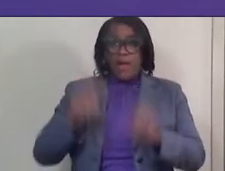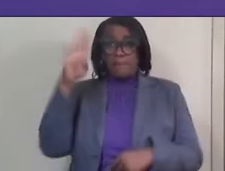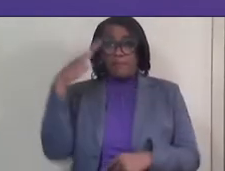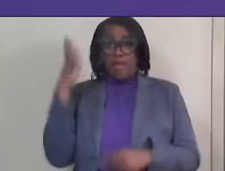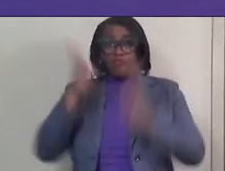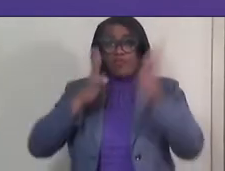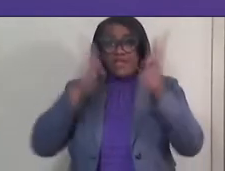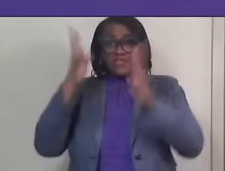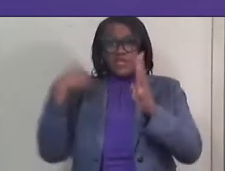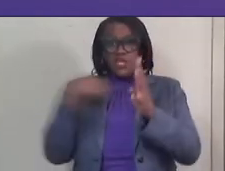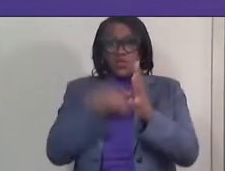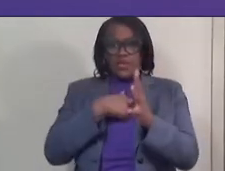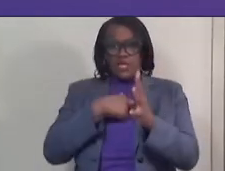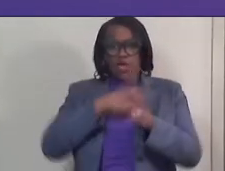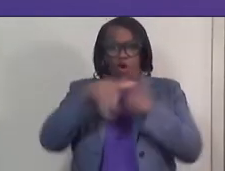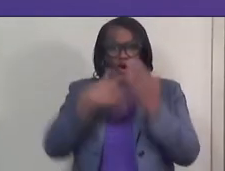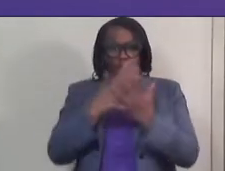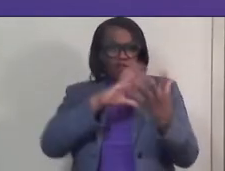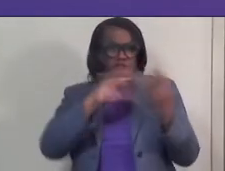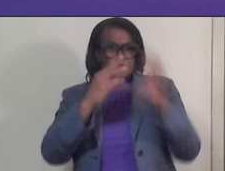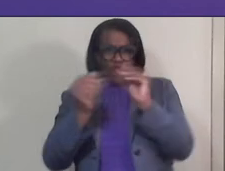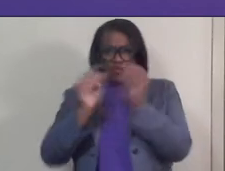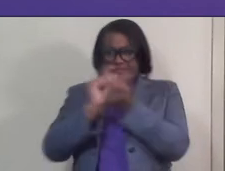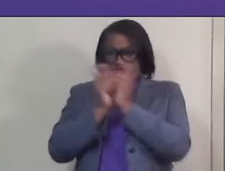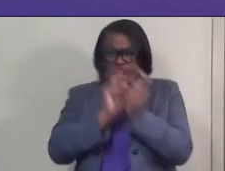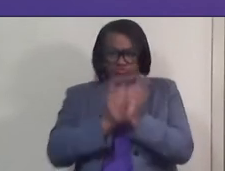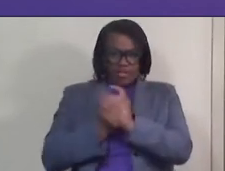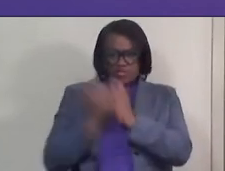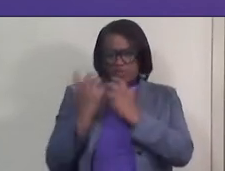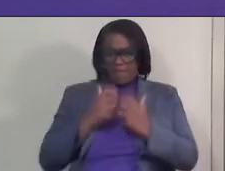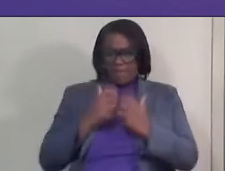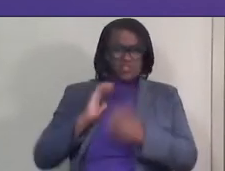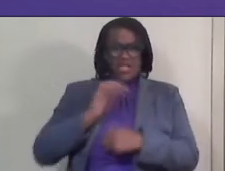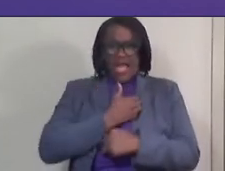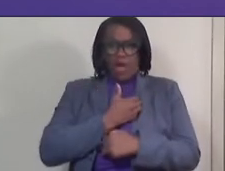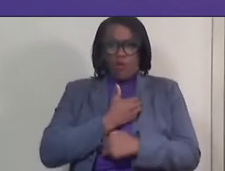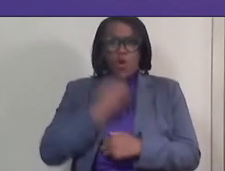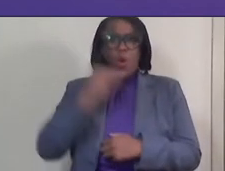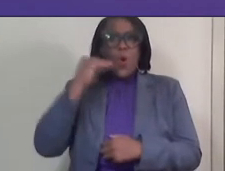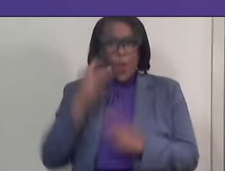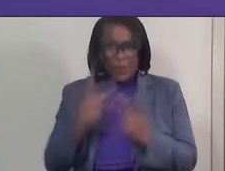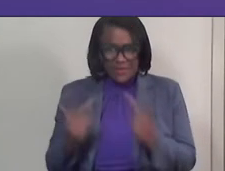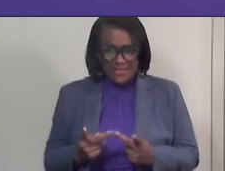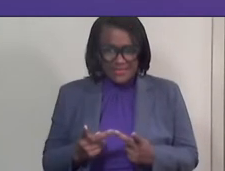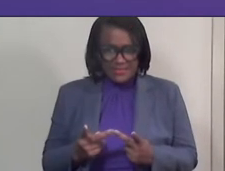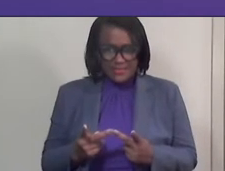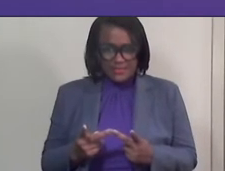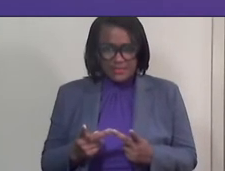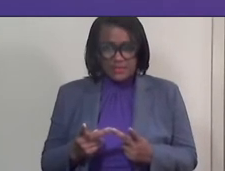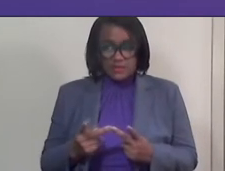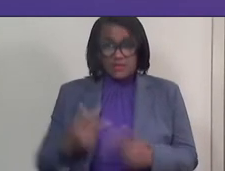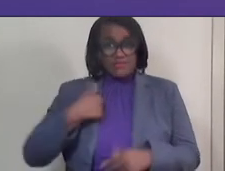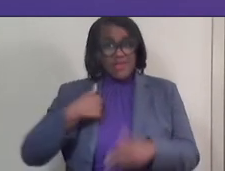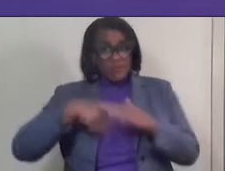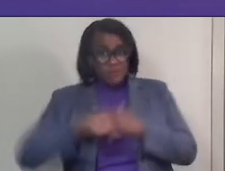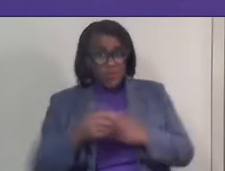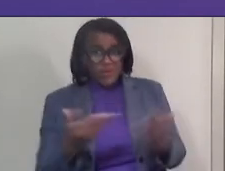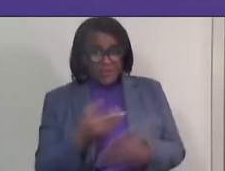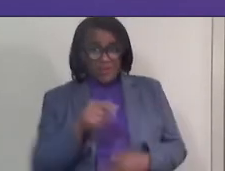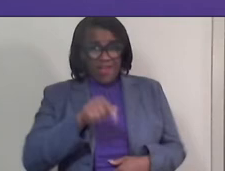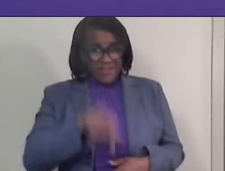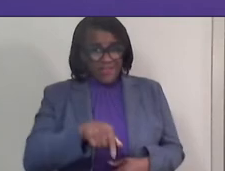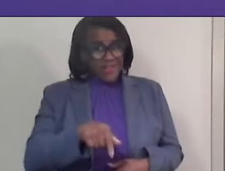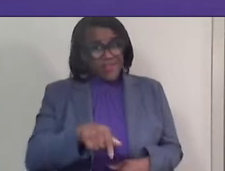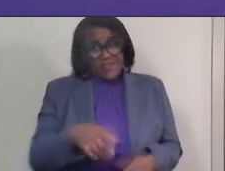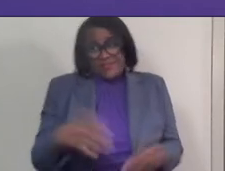these contours and made it our own. We created a home place. I was born here, right here, and I'm not gonna